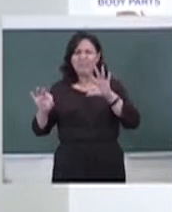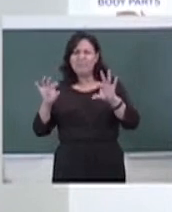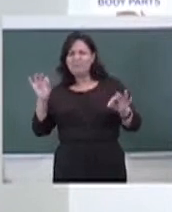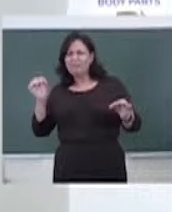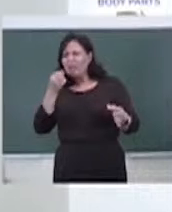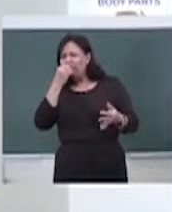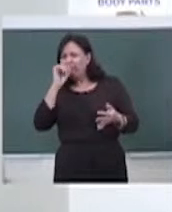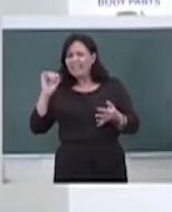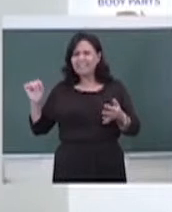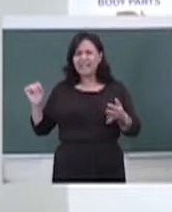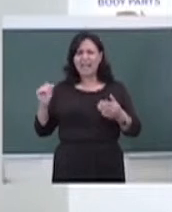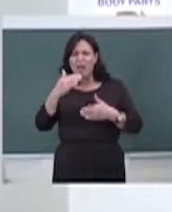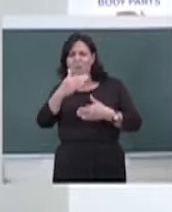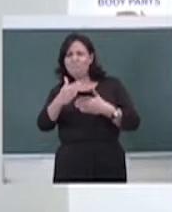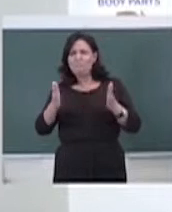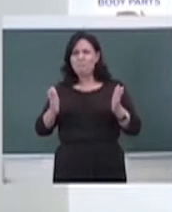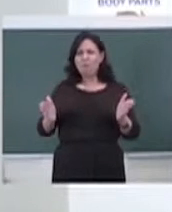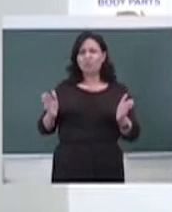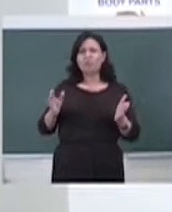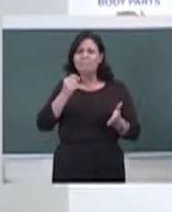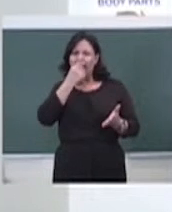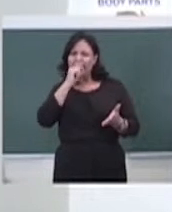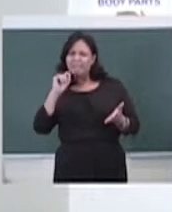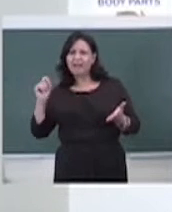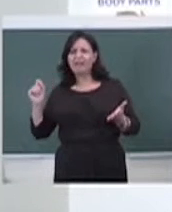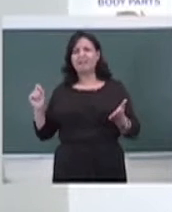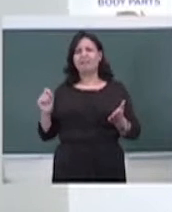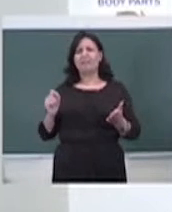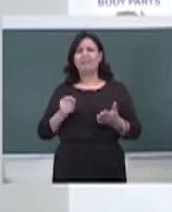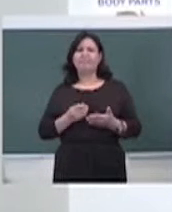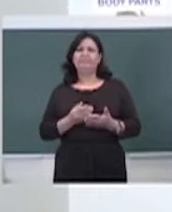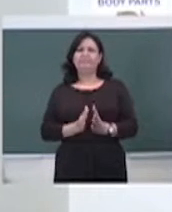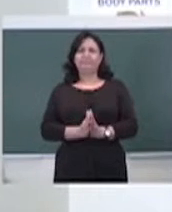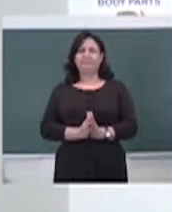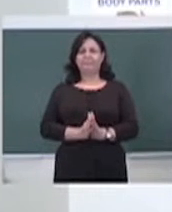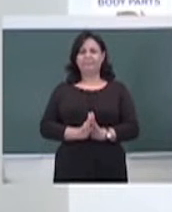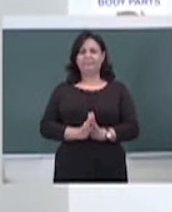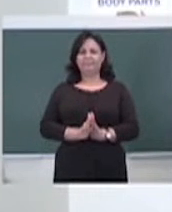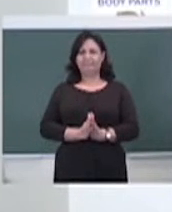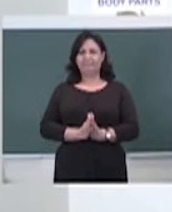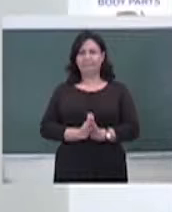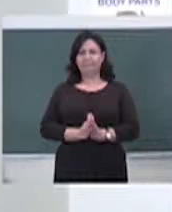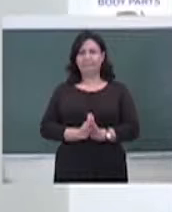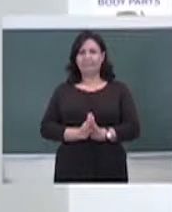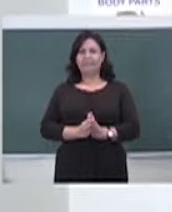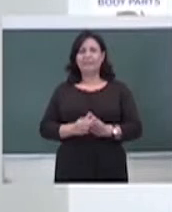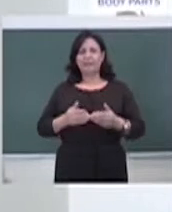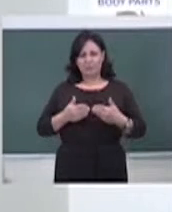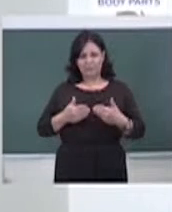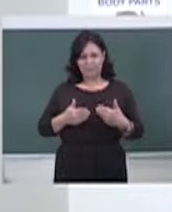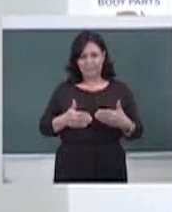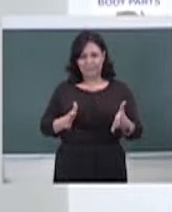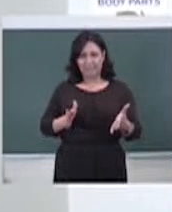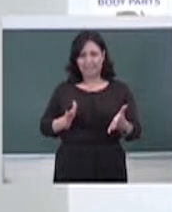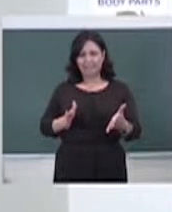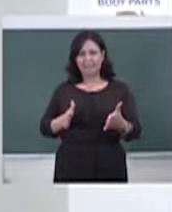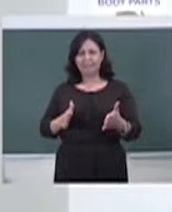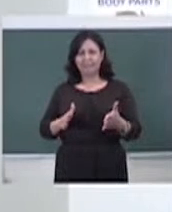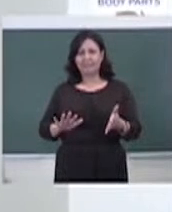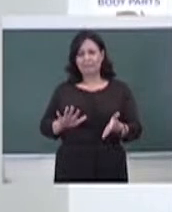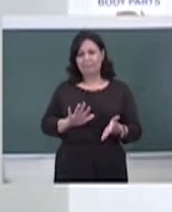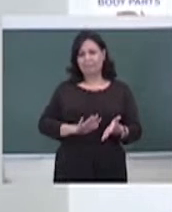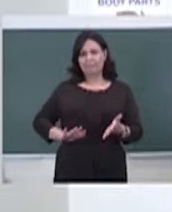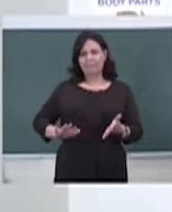pencil, anything you can put in front of you. So we're going to start by putting the box in front of